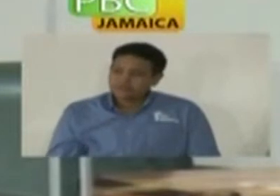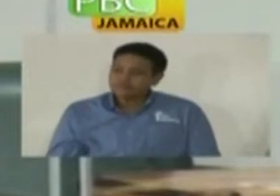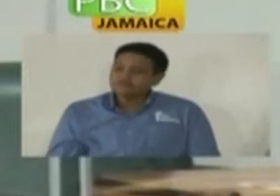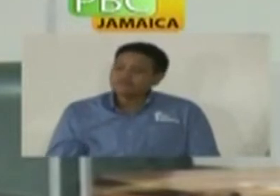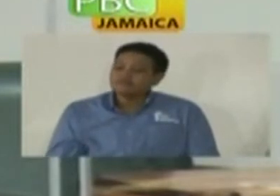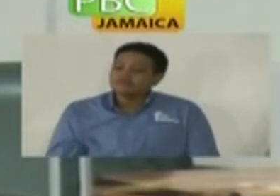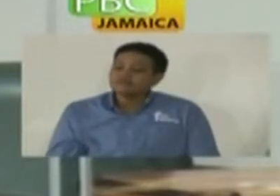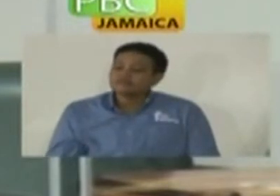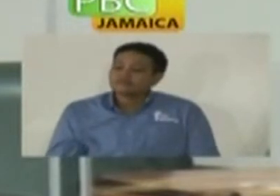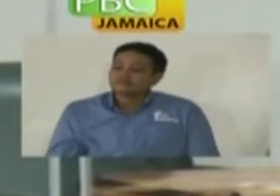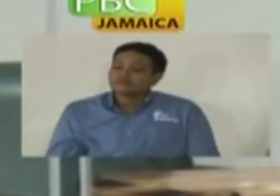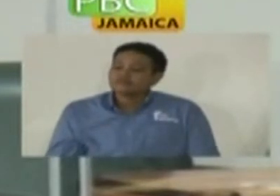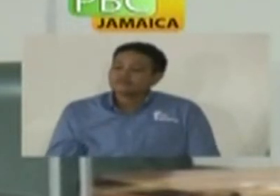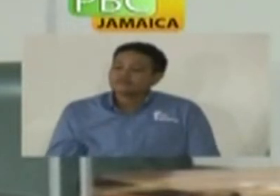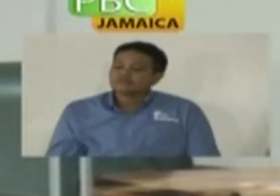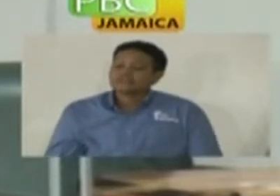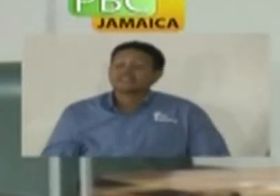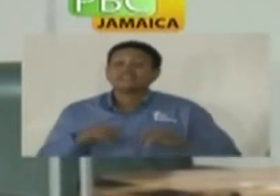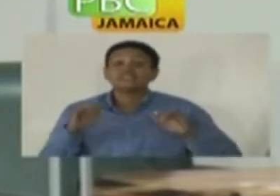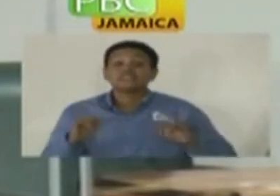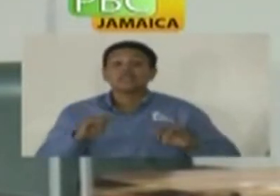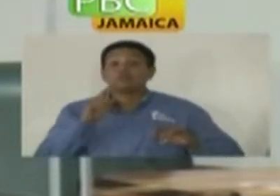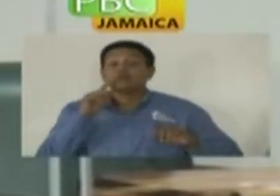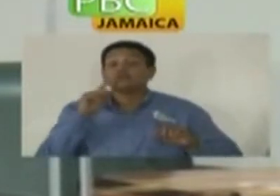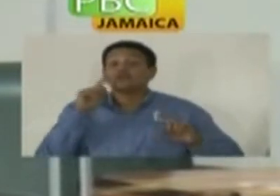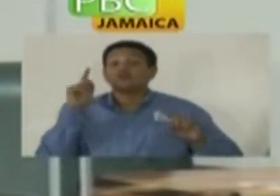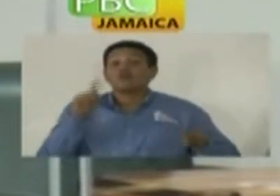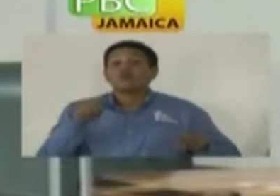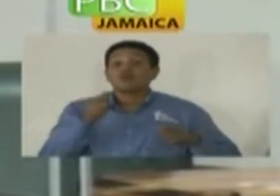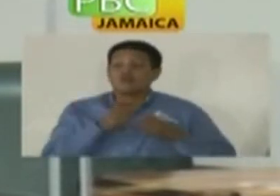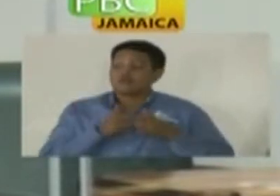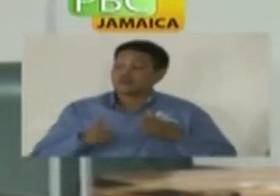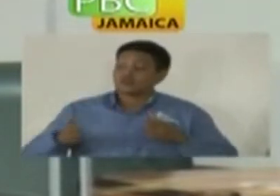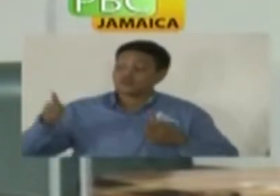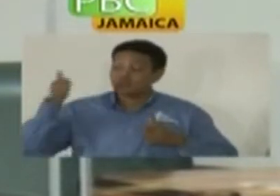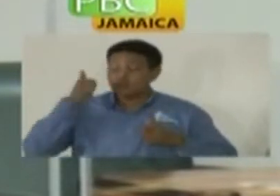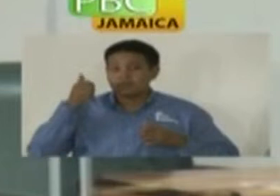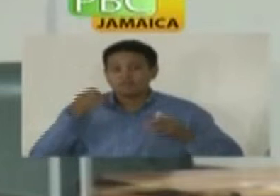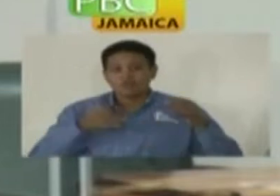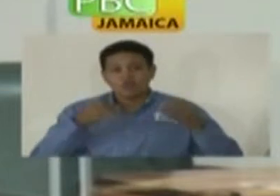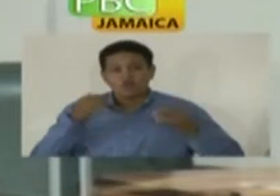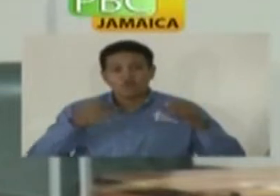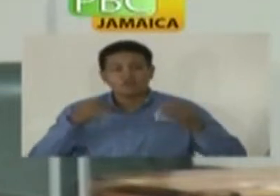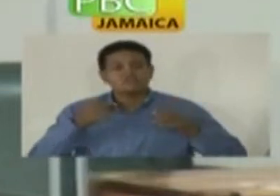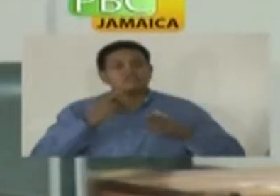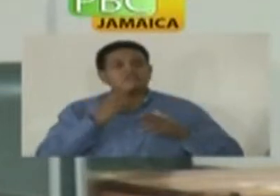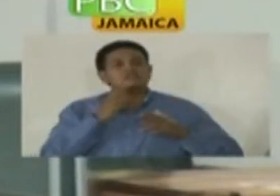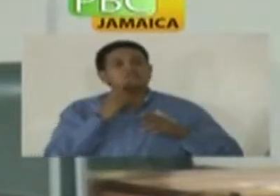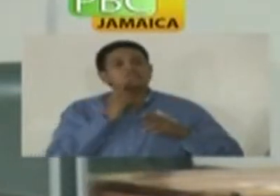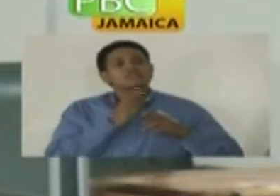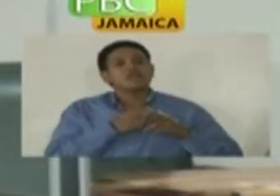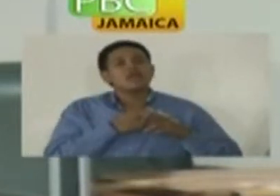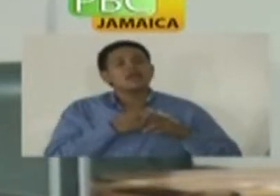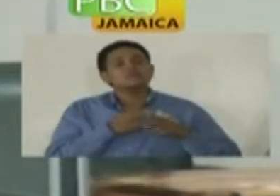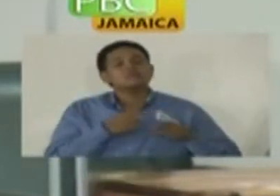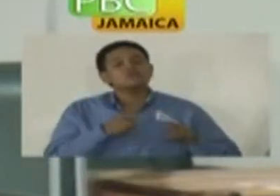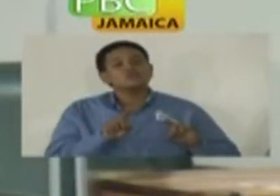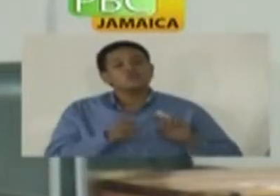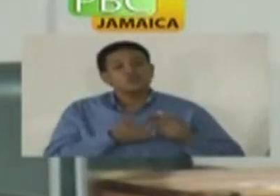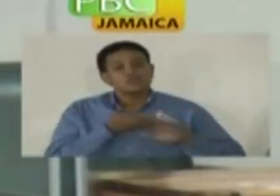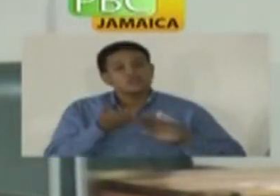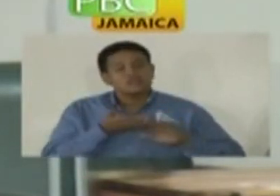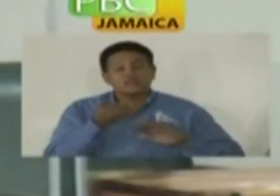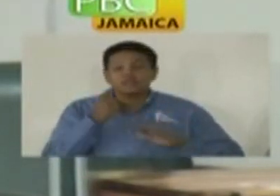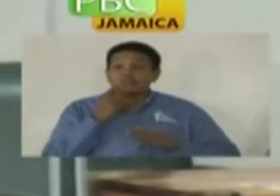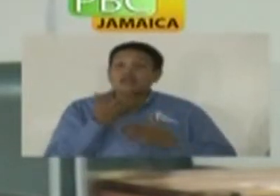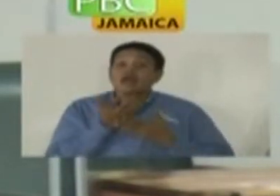upon the order of a superior court made in the course of an